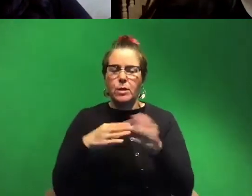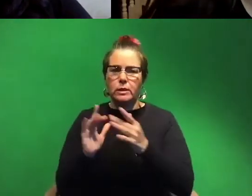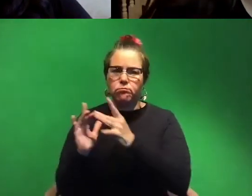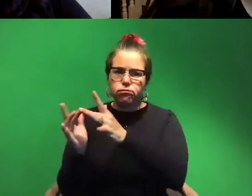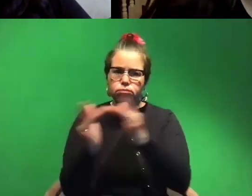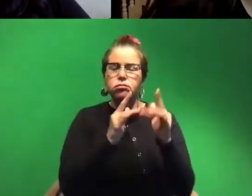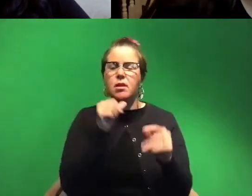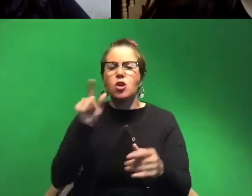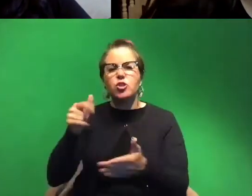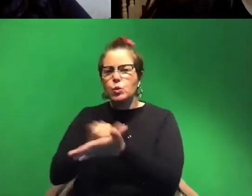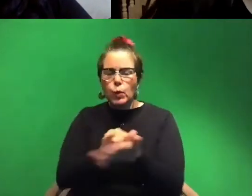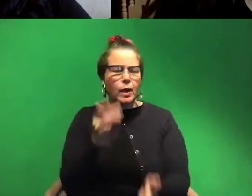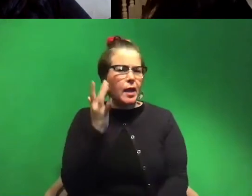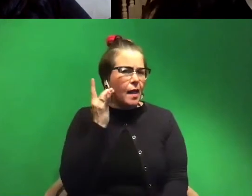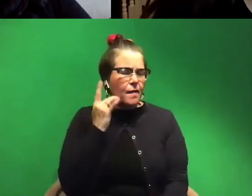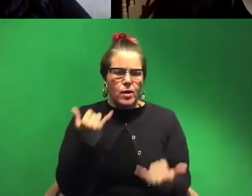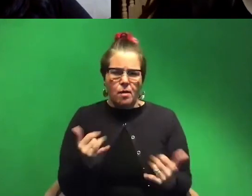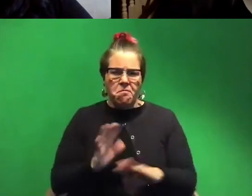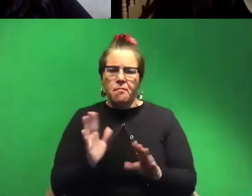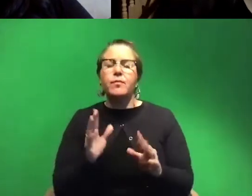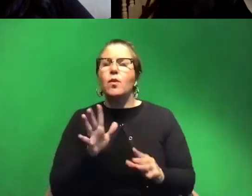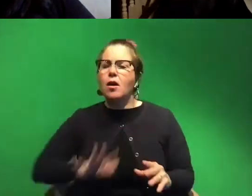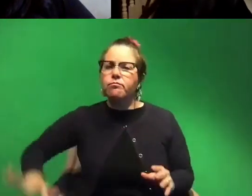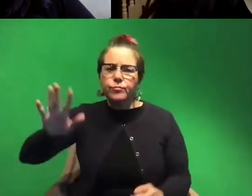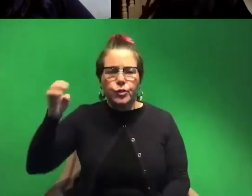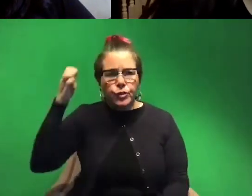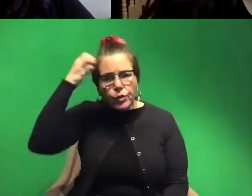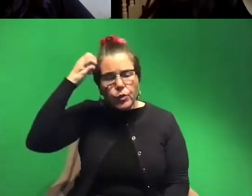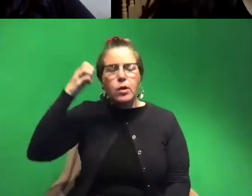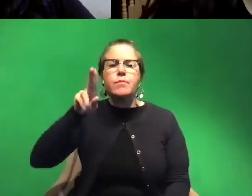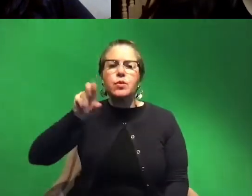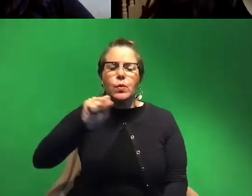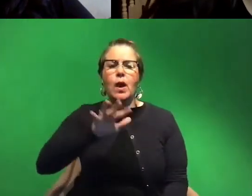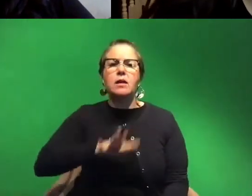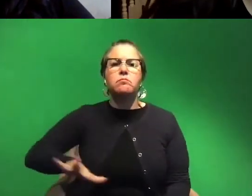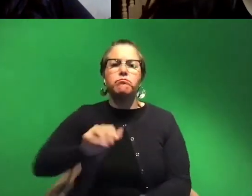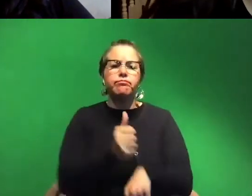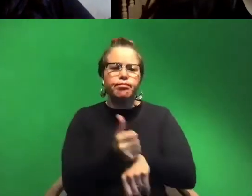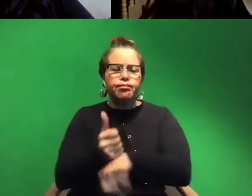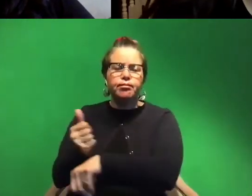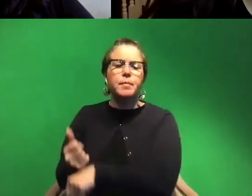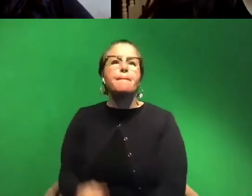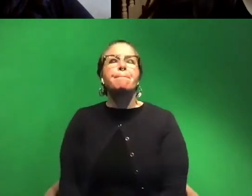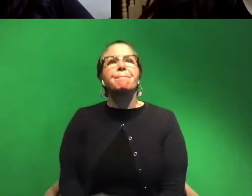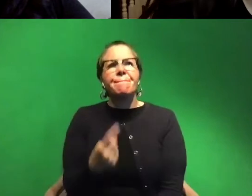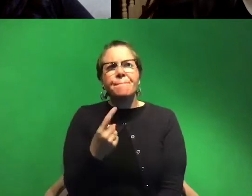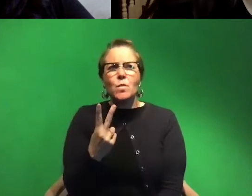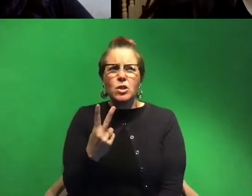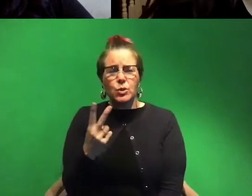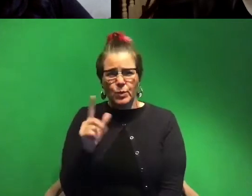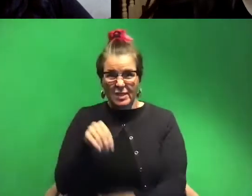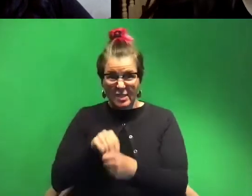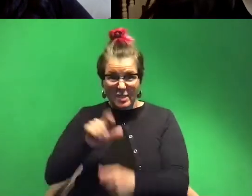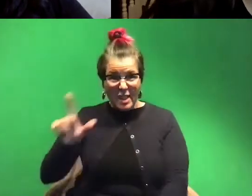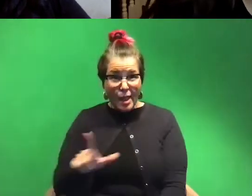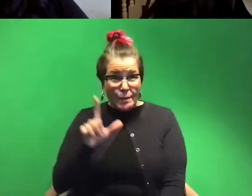New York and California anymore. It's all across Europe. It's all across the US. There's even 1 or 2 in libraries that